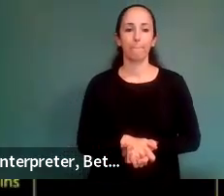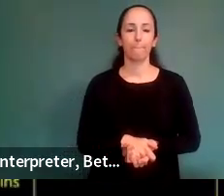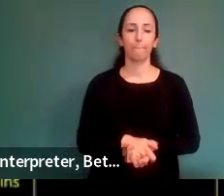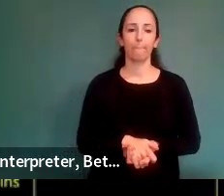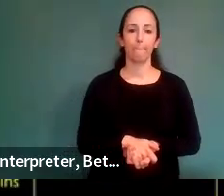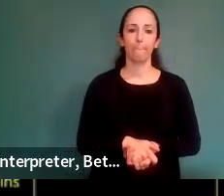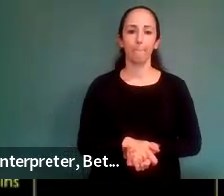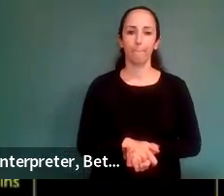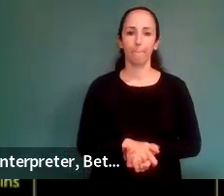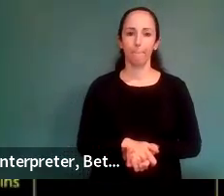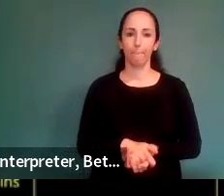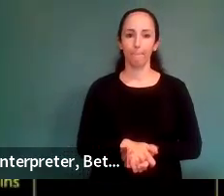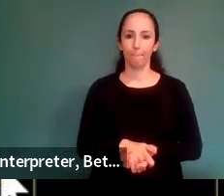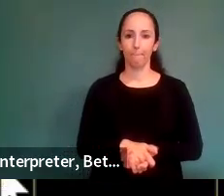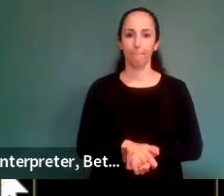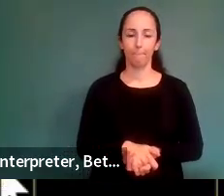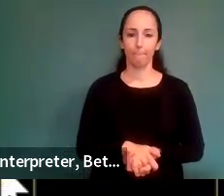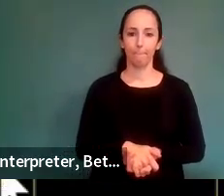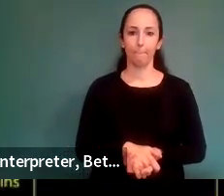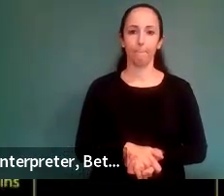Okay, so we have your screen.